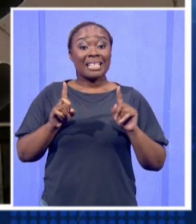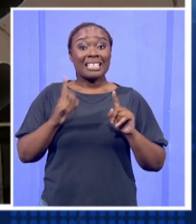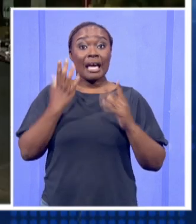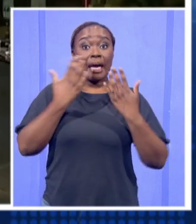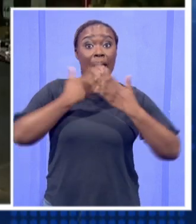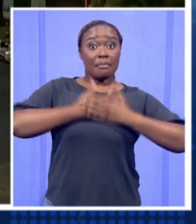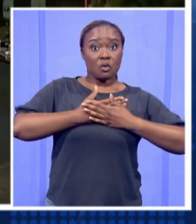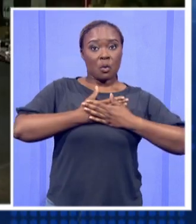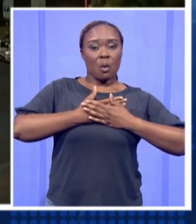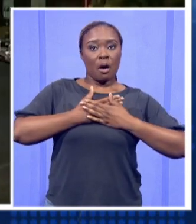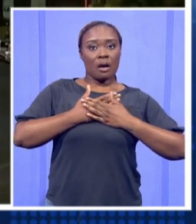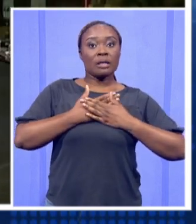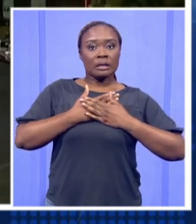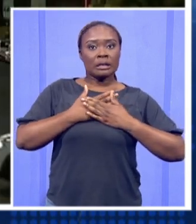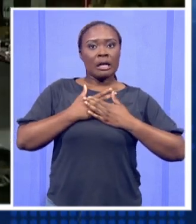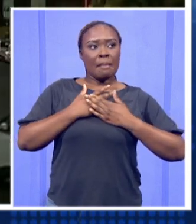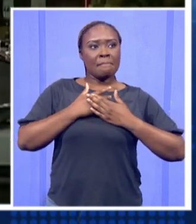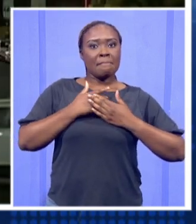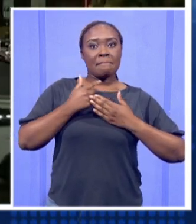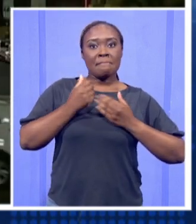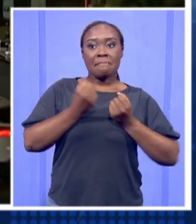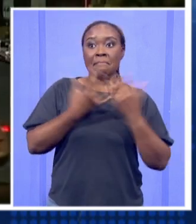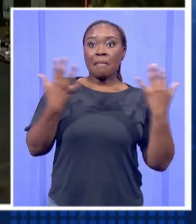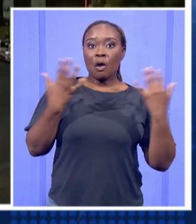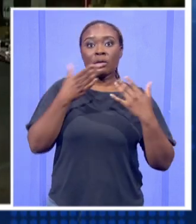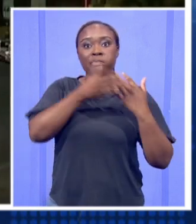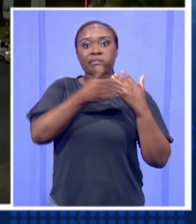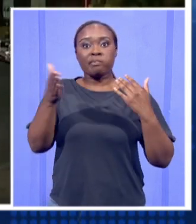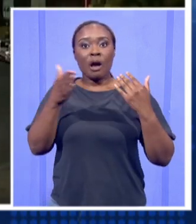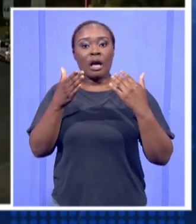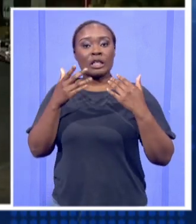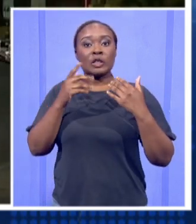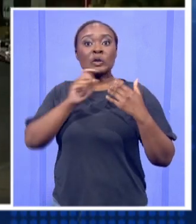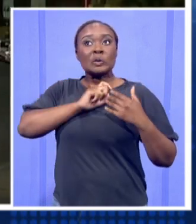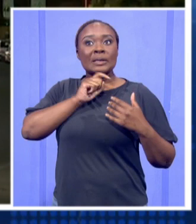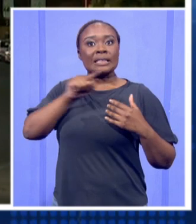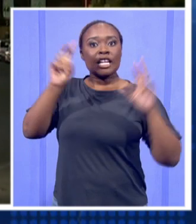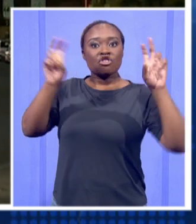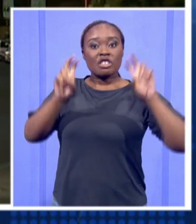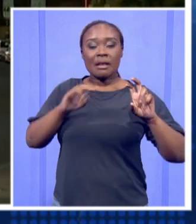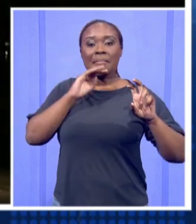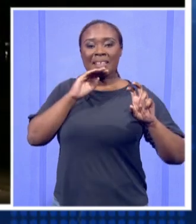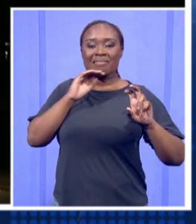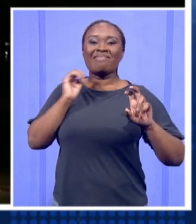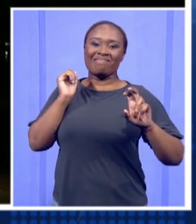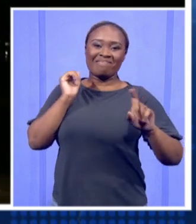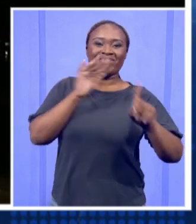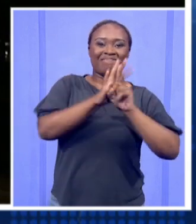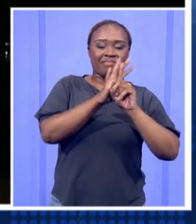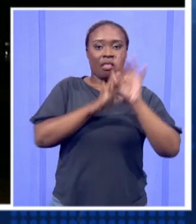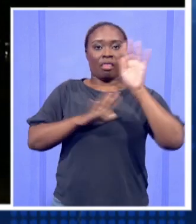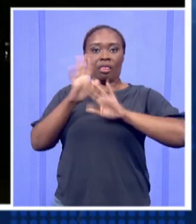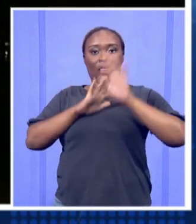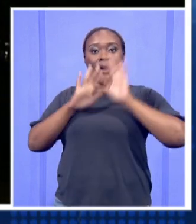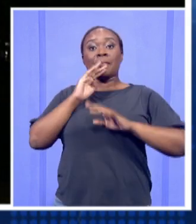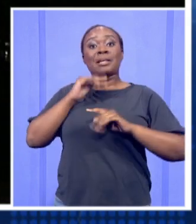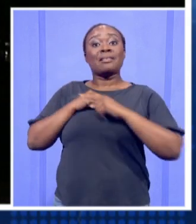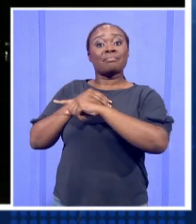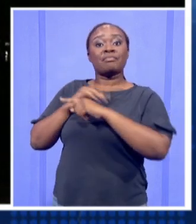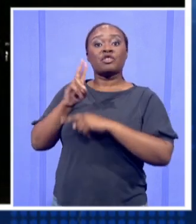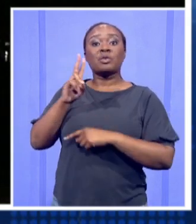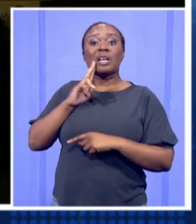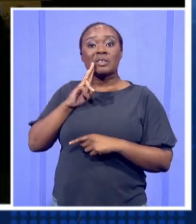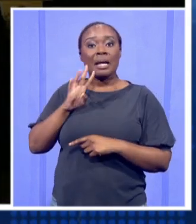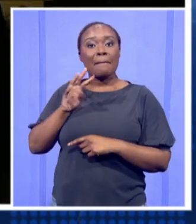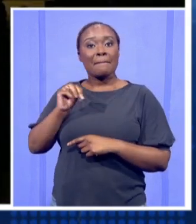peak, suddenly there was a problem, and they went back to load shedding. And as I say, with this 2,000 megawatts of open